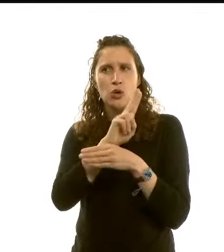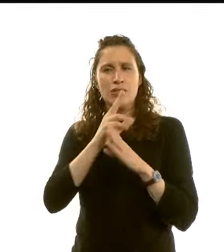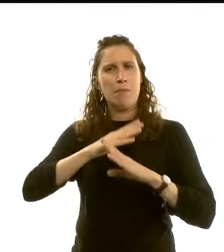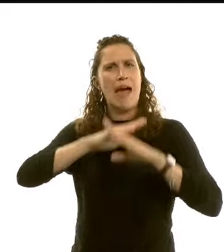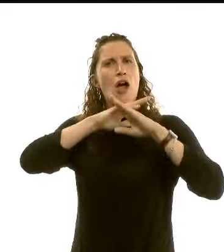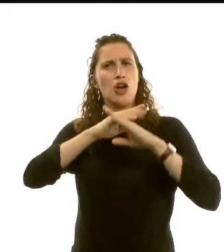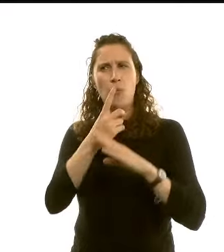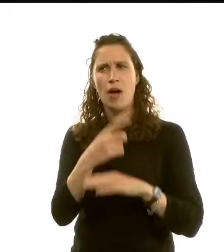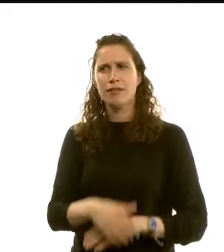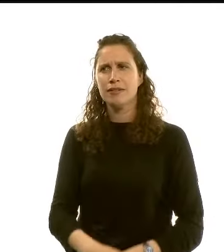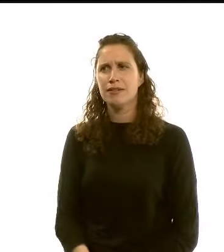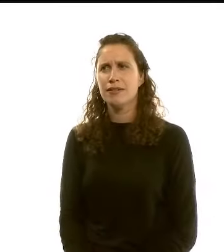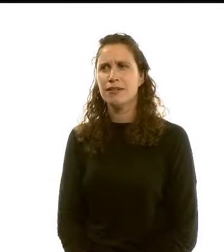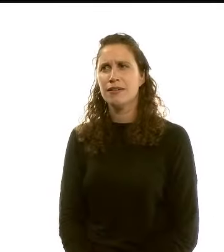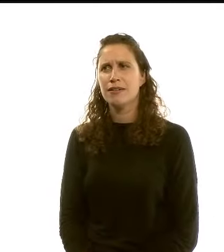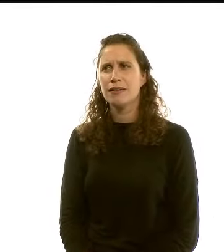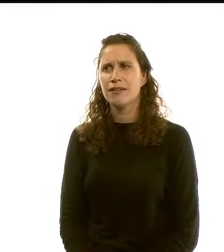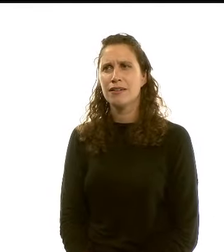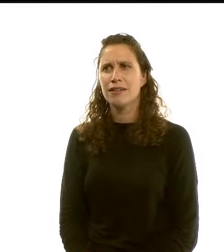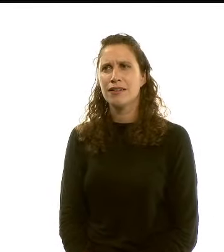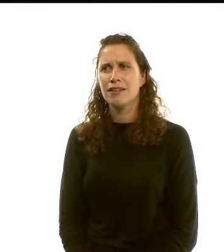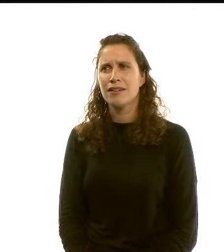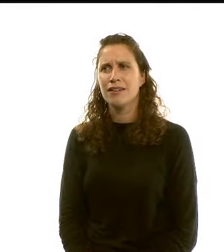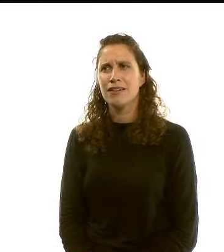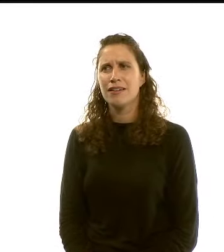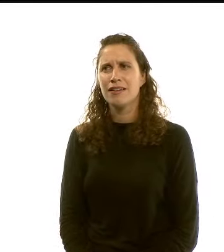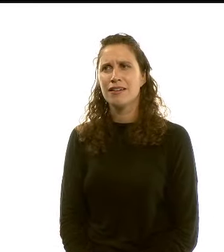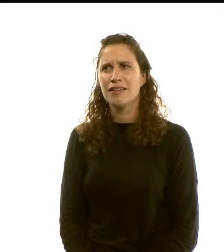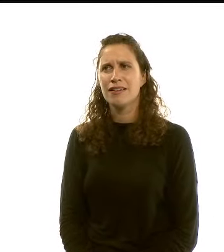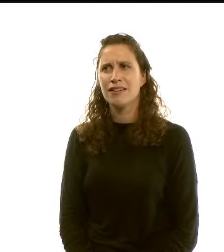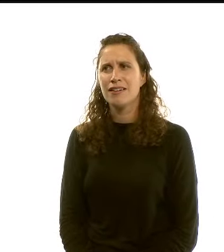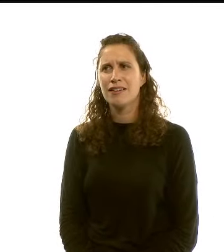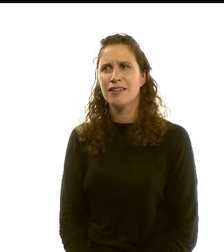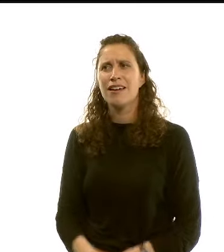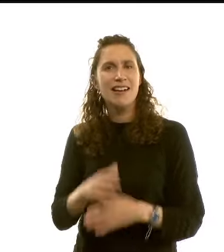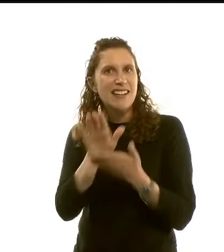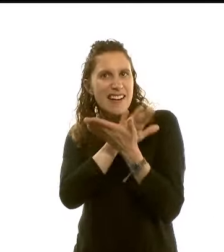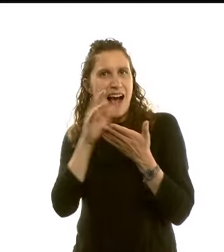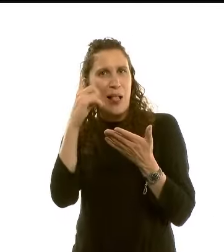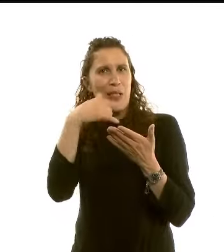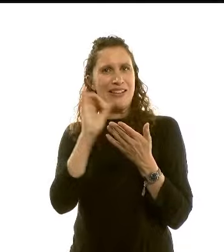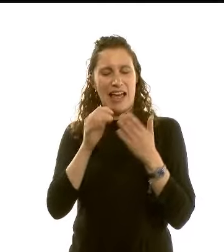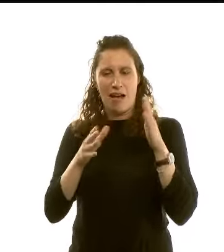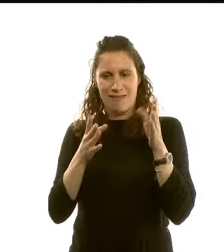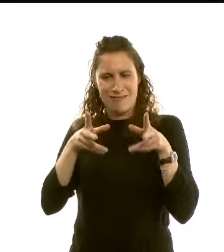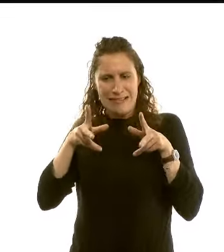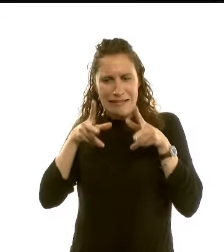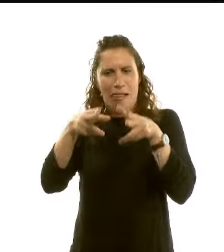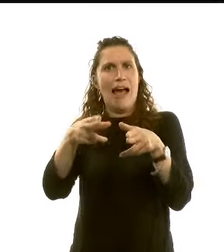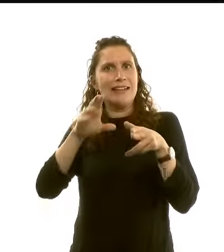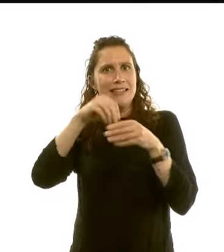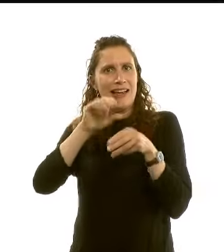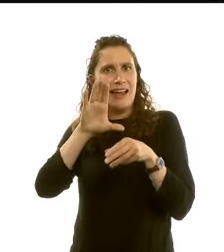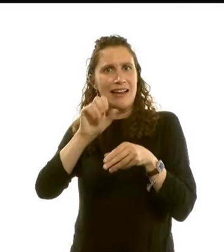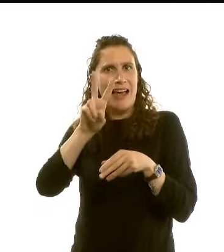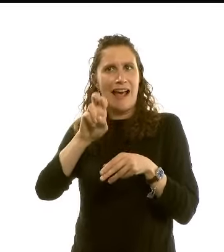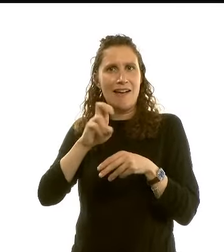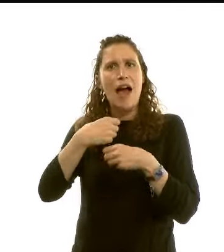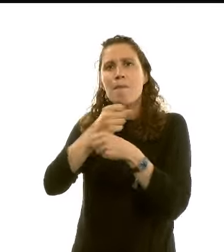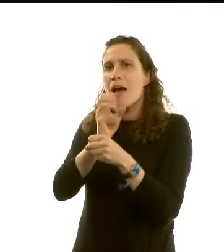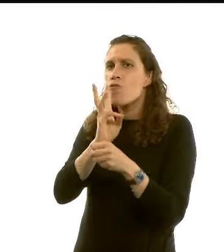Wait, here, let me just test this real quick. It looks aesthetic that way too. It looks like you took a slice out of the cave. I really like that, honestly. I made the